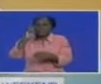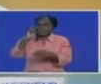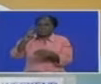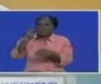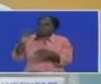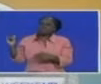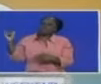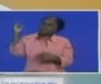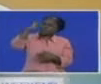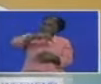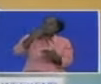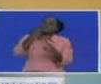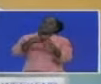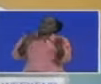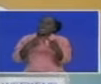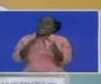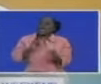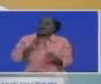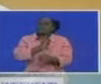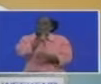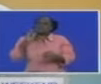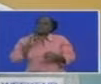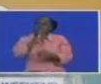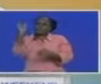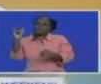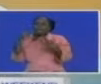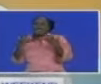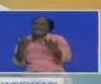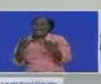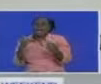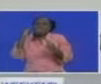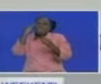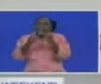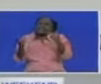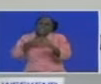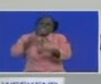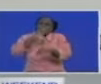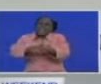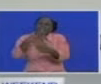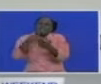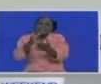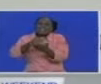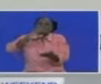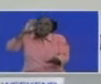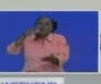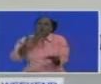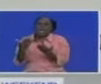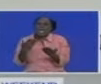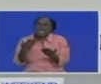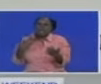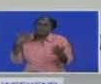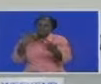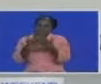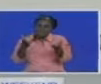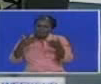from, mm-hmm. let us see where we export from, and let us see where at the end of the day we make most of our money. Okay, all right. On that note, we have to